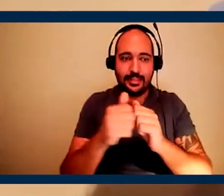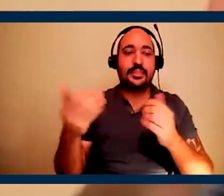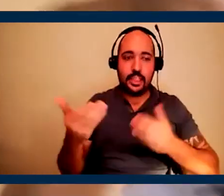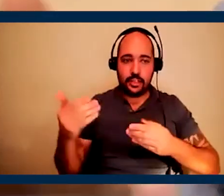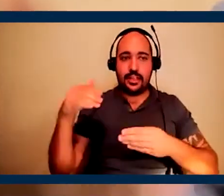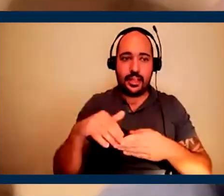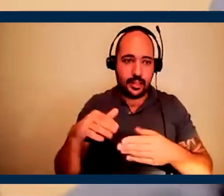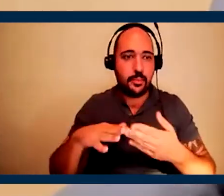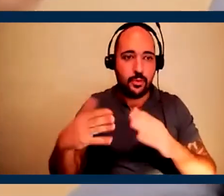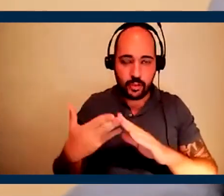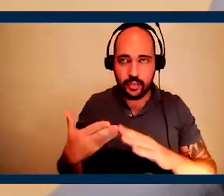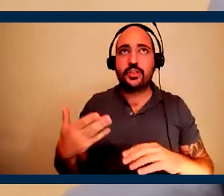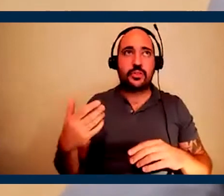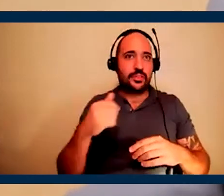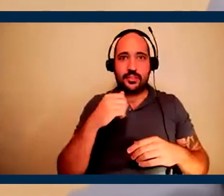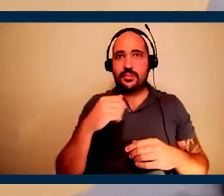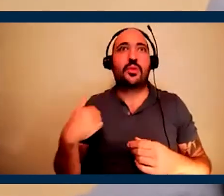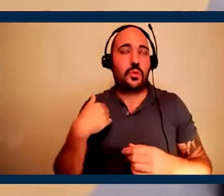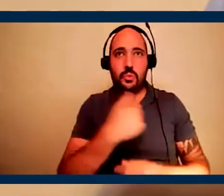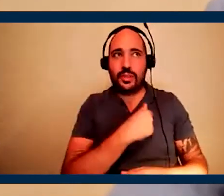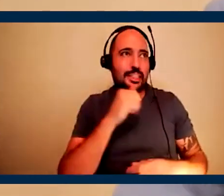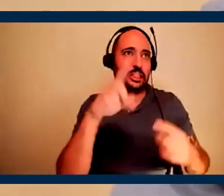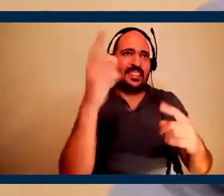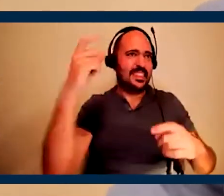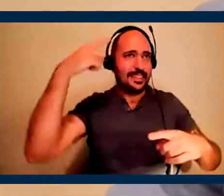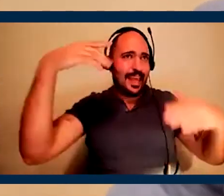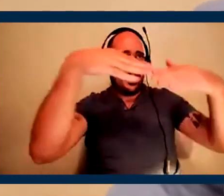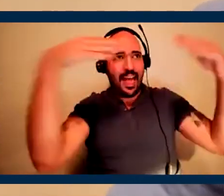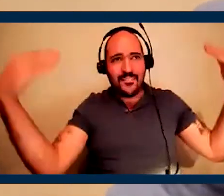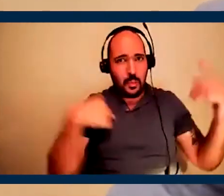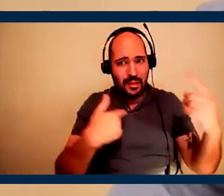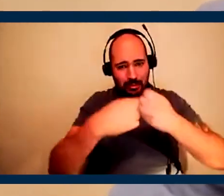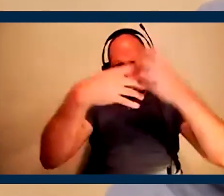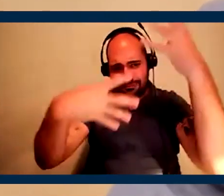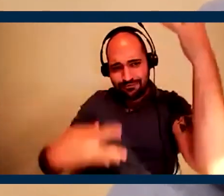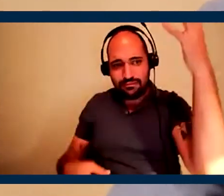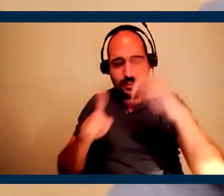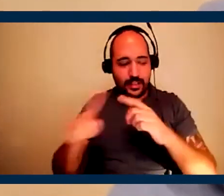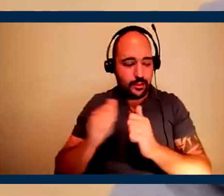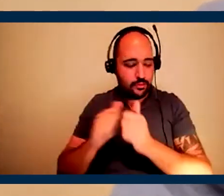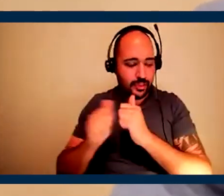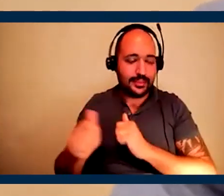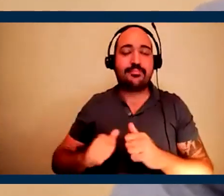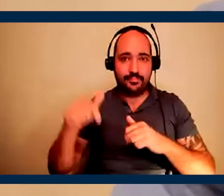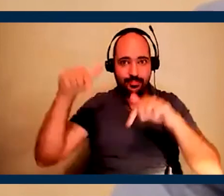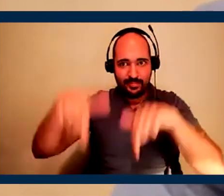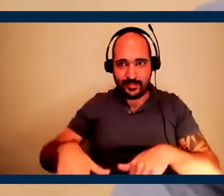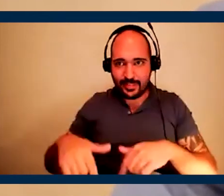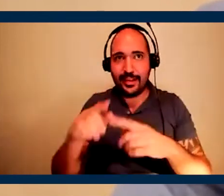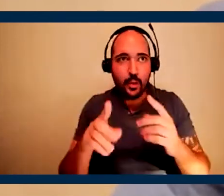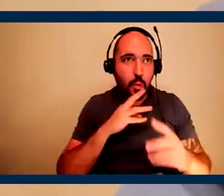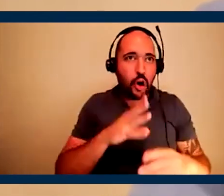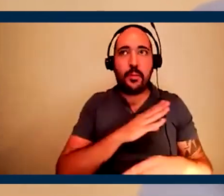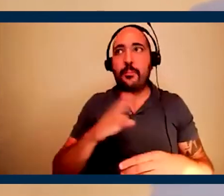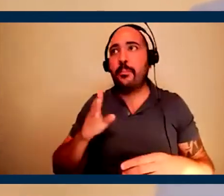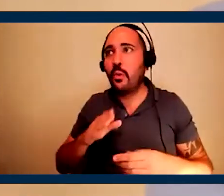Change does not just happen at the state in Sacramento. And so I think that's something else we are going to be focused on over the next few